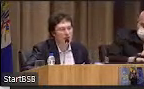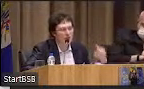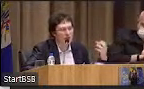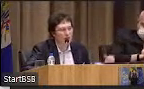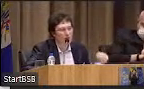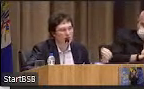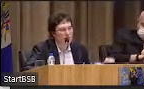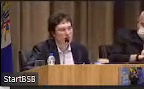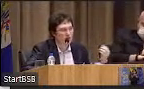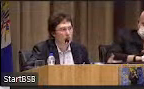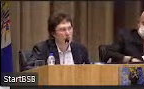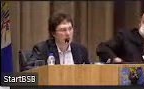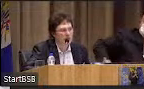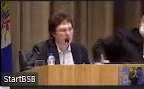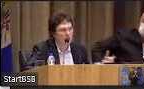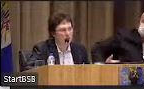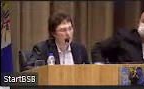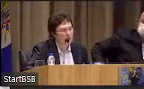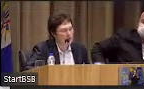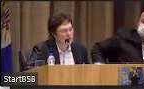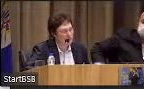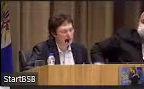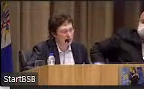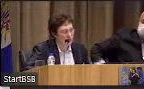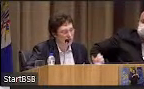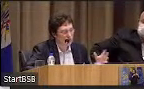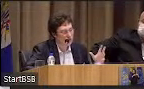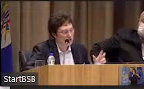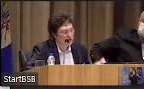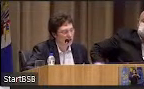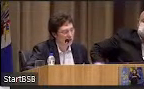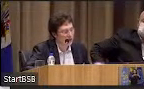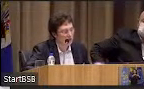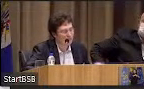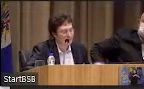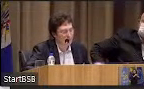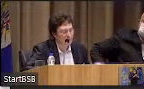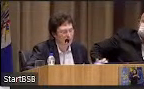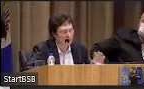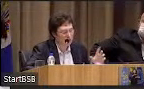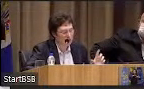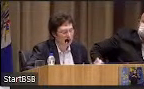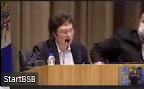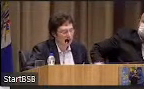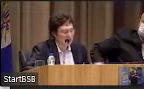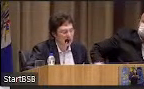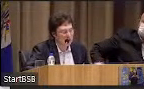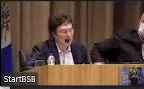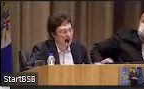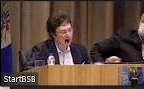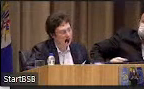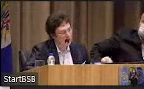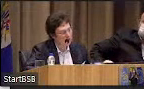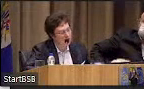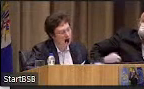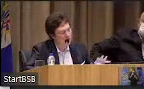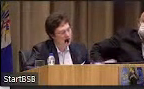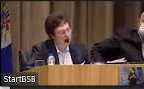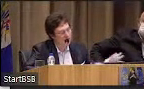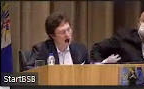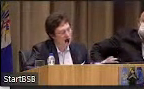These are preliminary information. They are in the published step. So we're talking